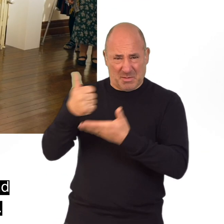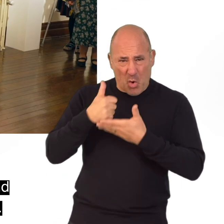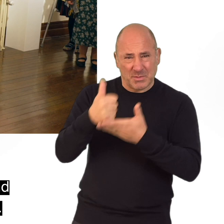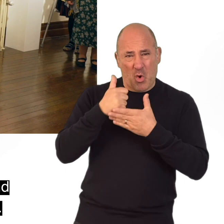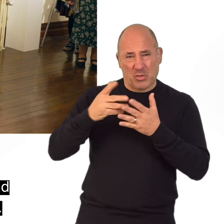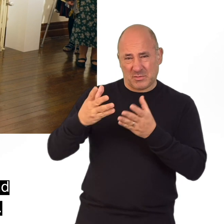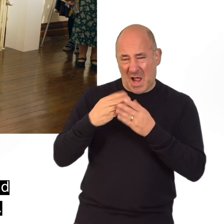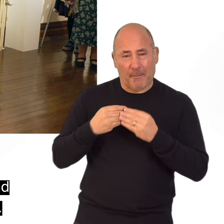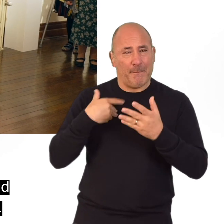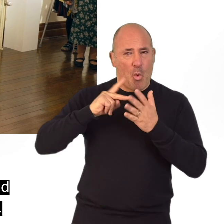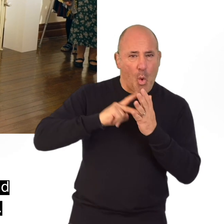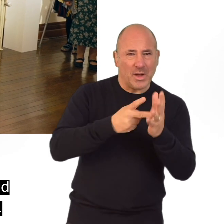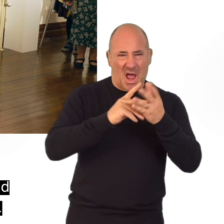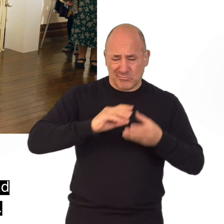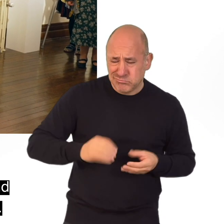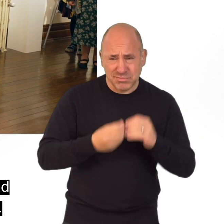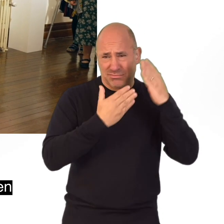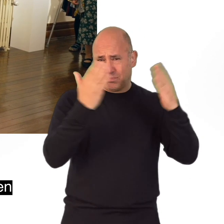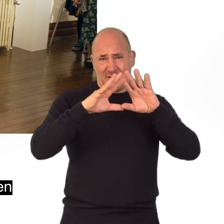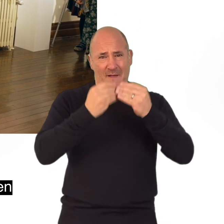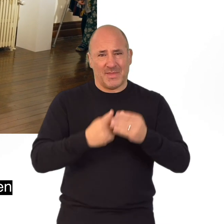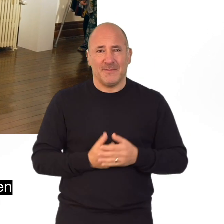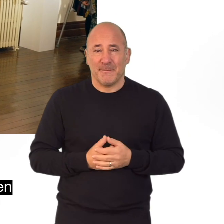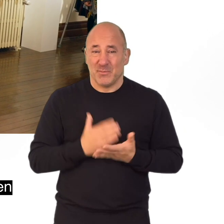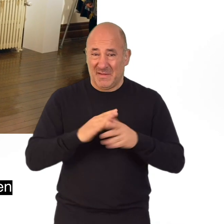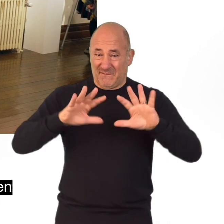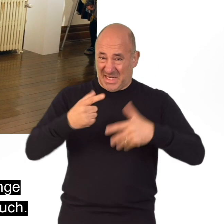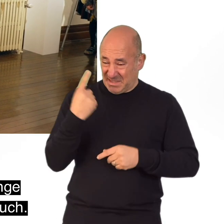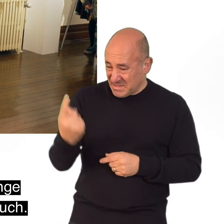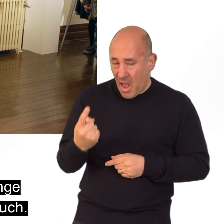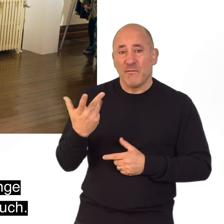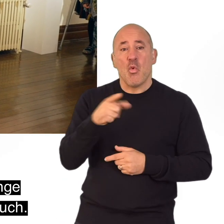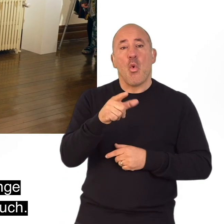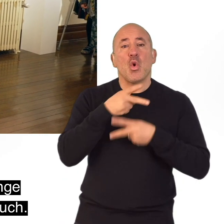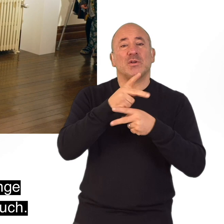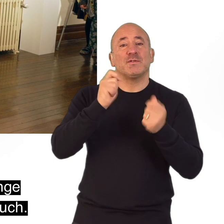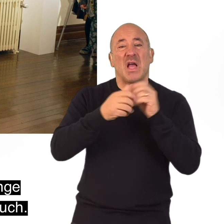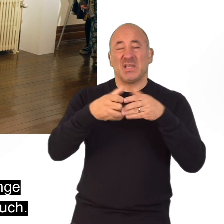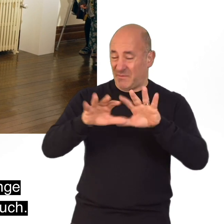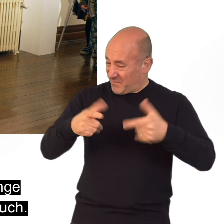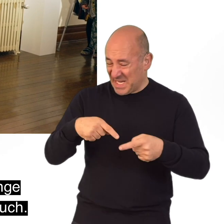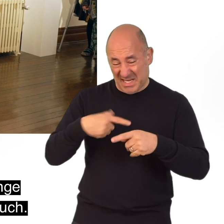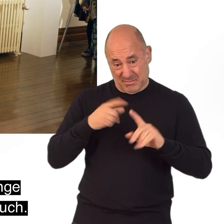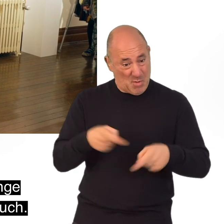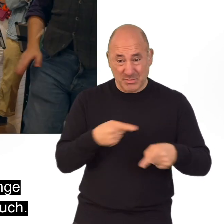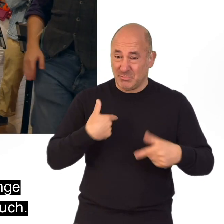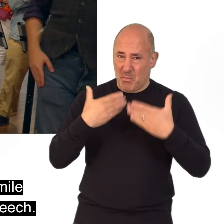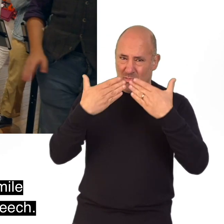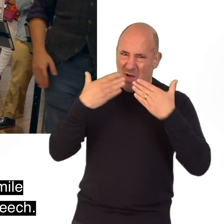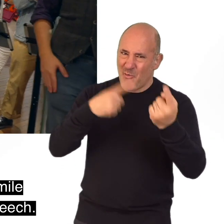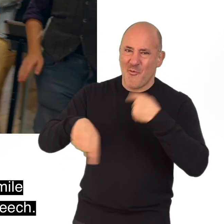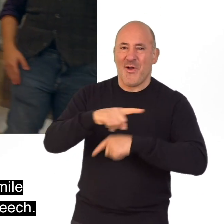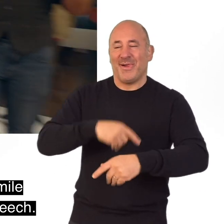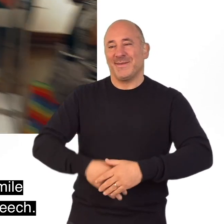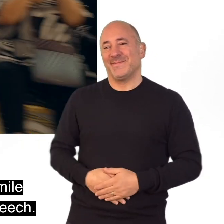helping organise and create this exhibition. This wouldn't have been possible without you or the Curating for Change teams, so thank you so much.